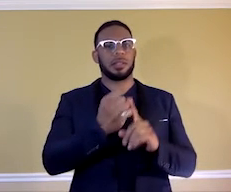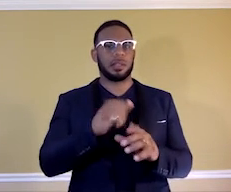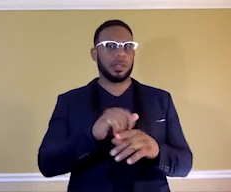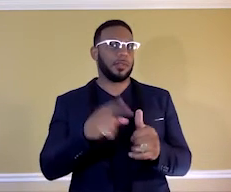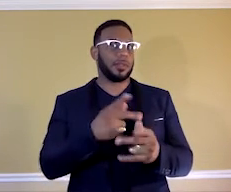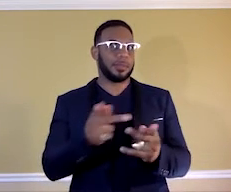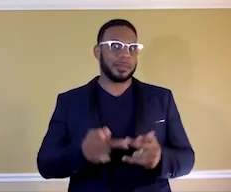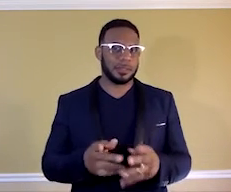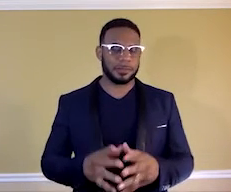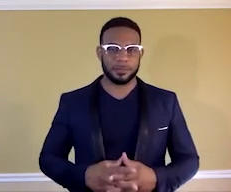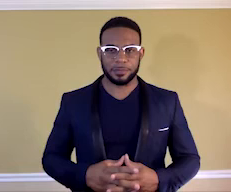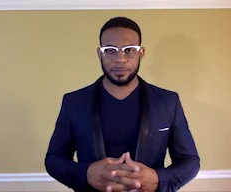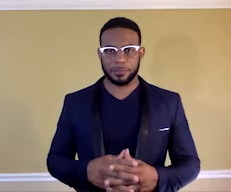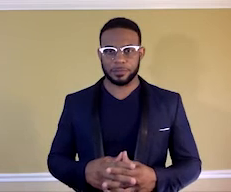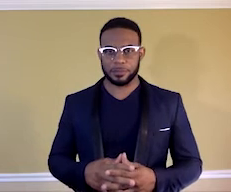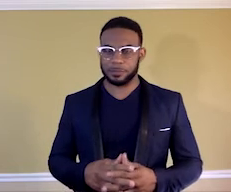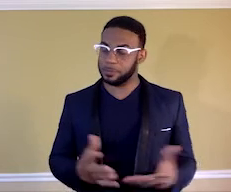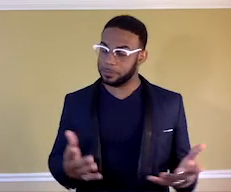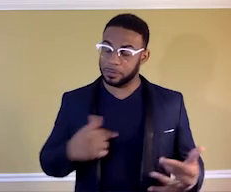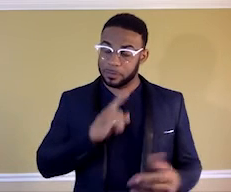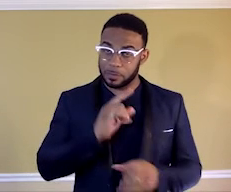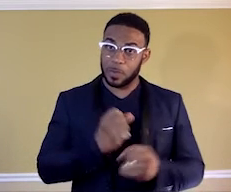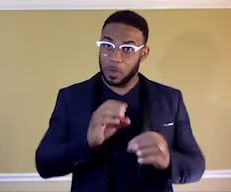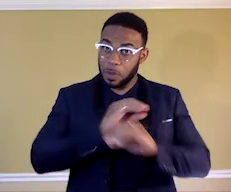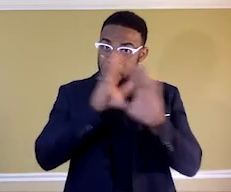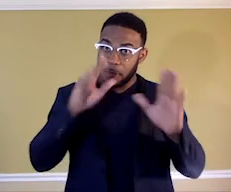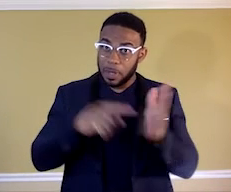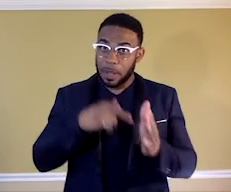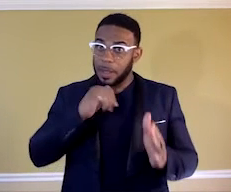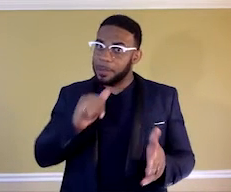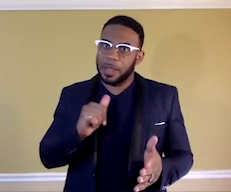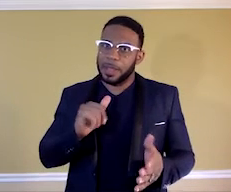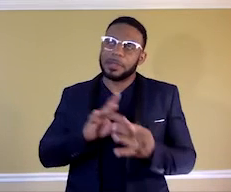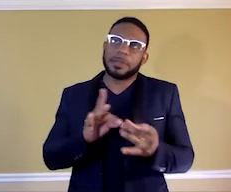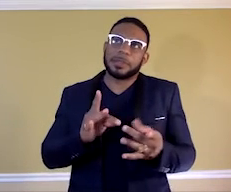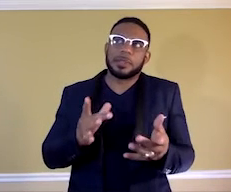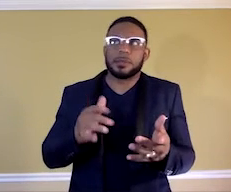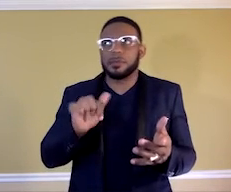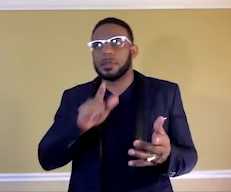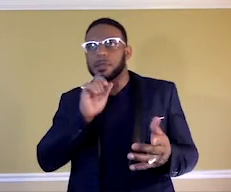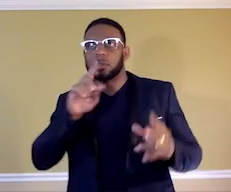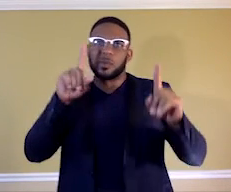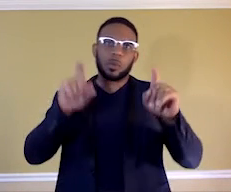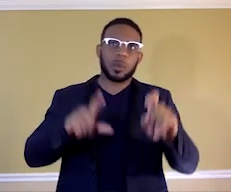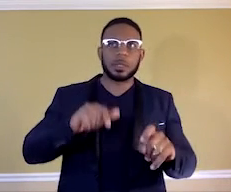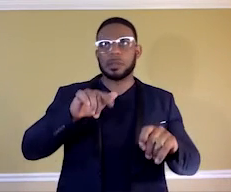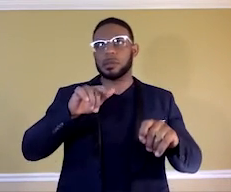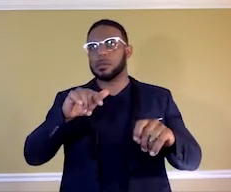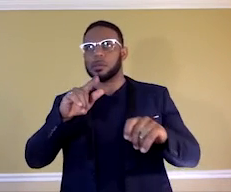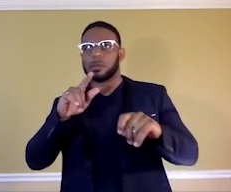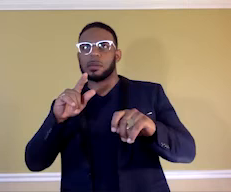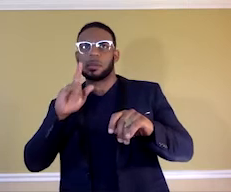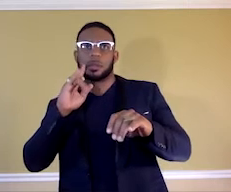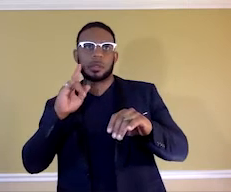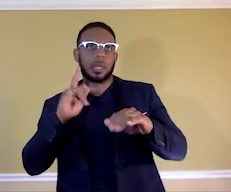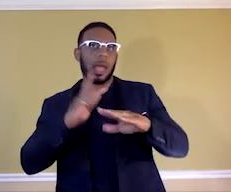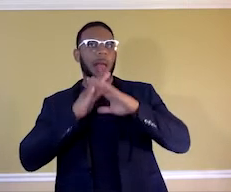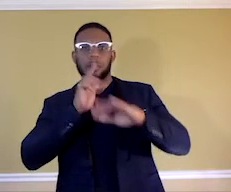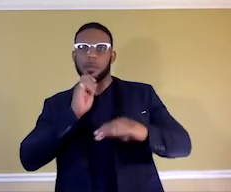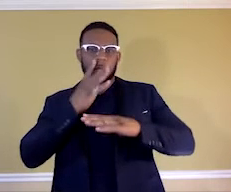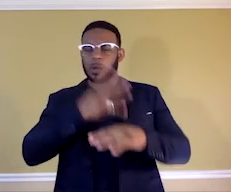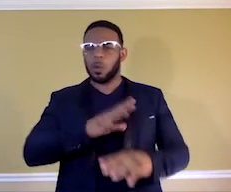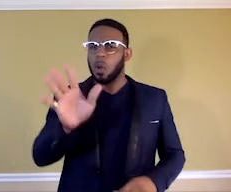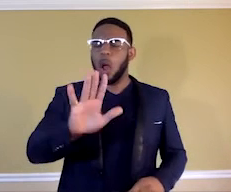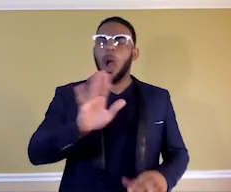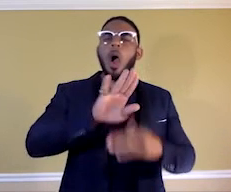in the first place. And I really want to be clear on this, because I'm not saying that these questions and these side obstacles should be ignored,